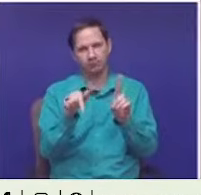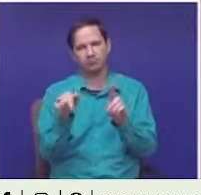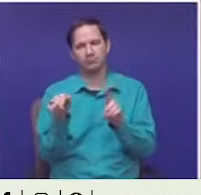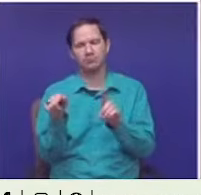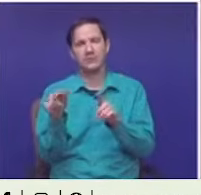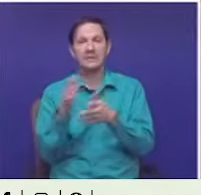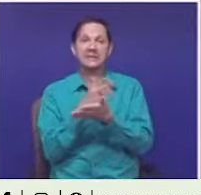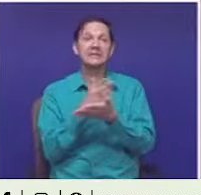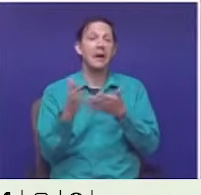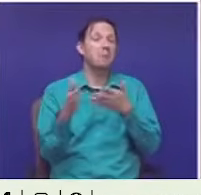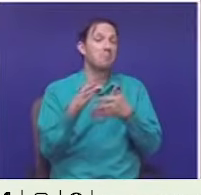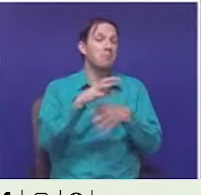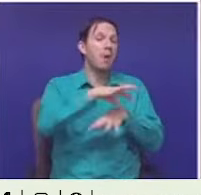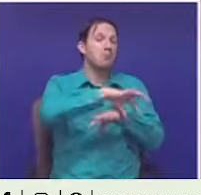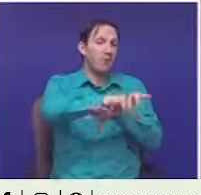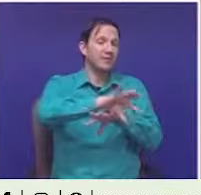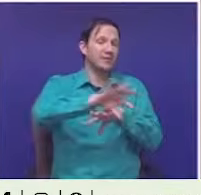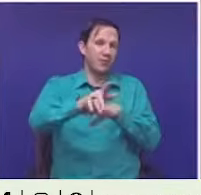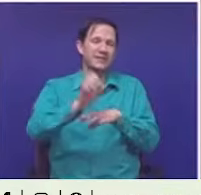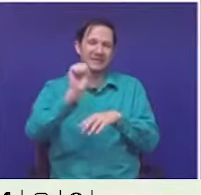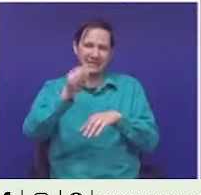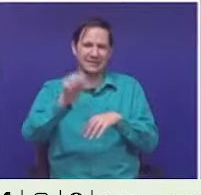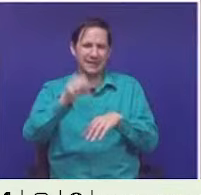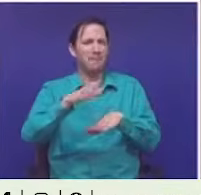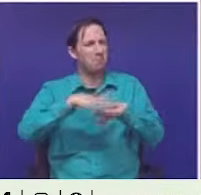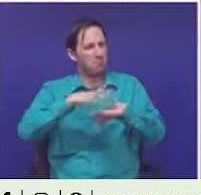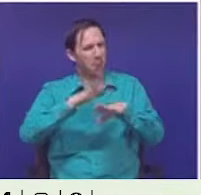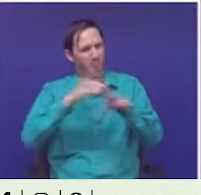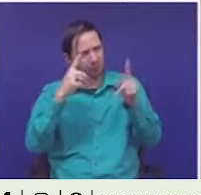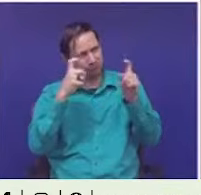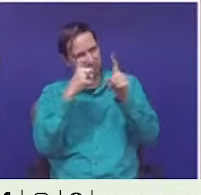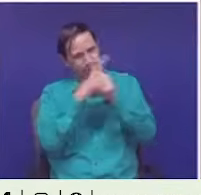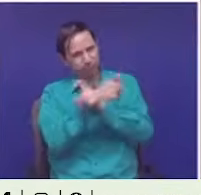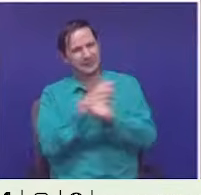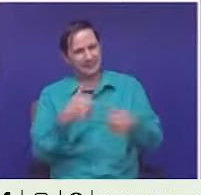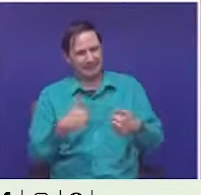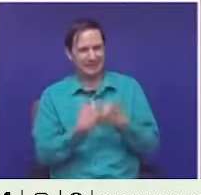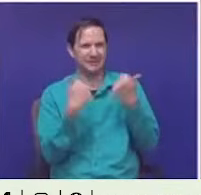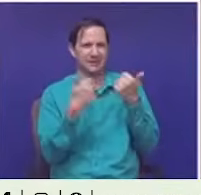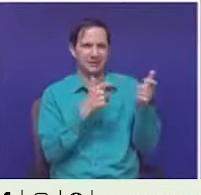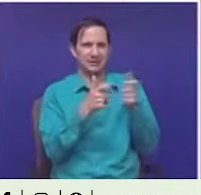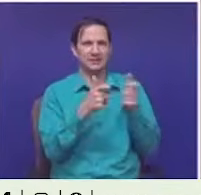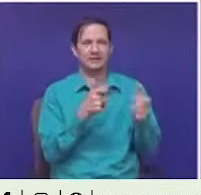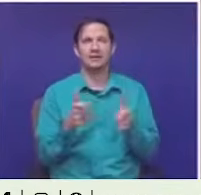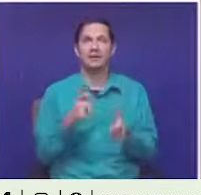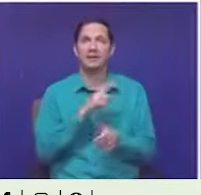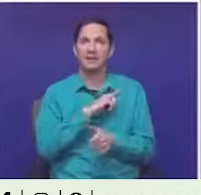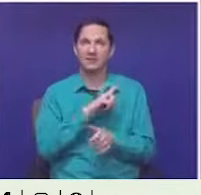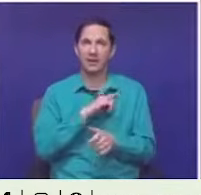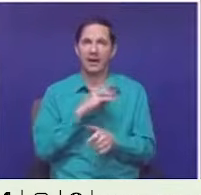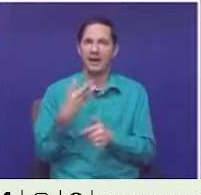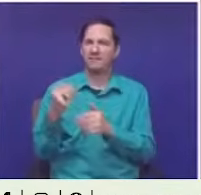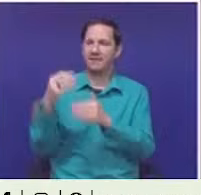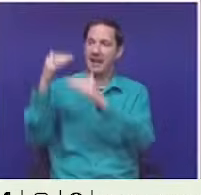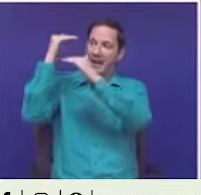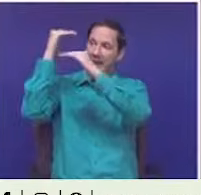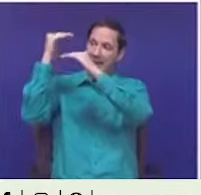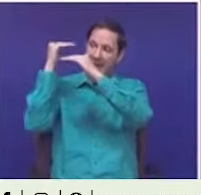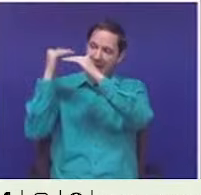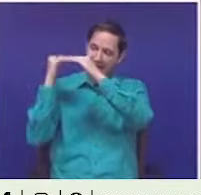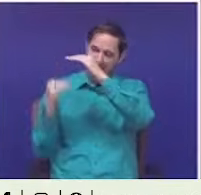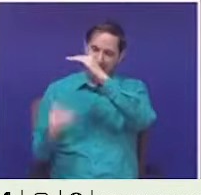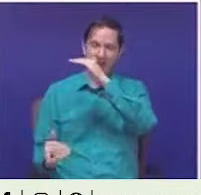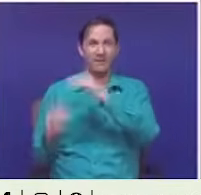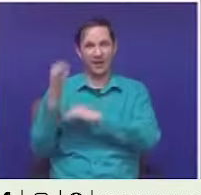some provinces, these things are more difficult than others to manage. And that's why I was saying it's a multi-governmental layered approach where